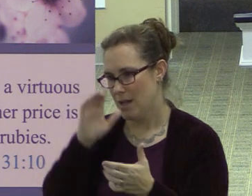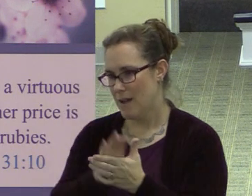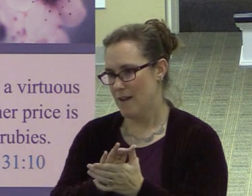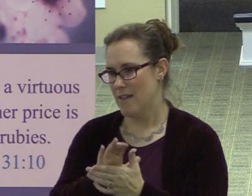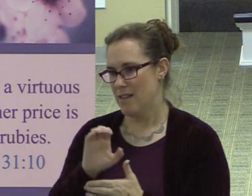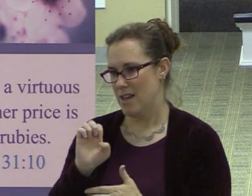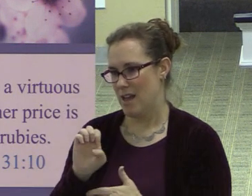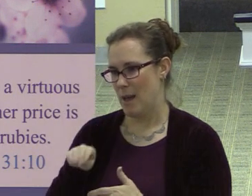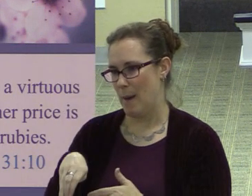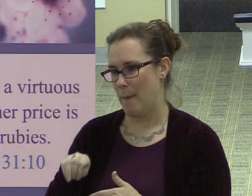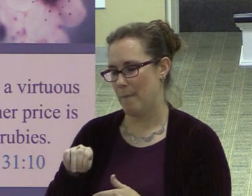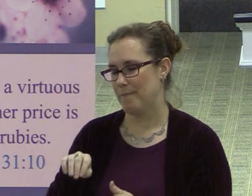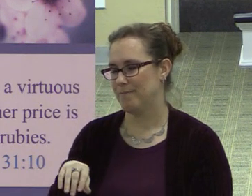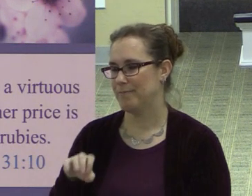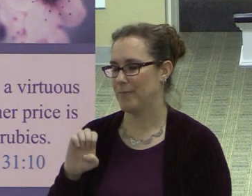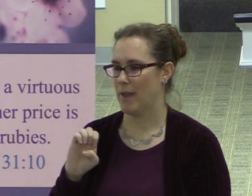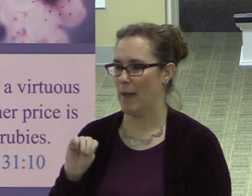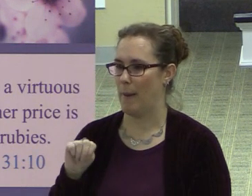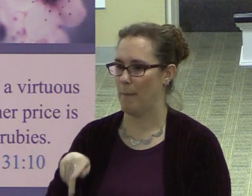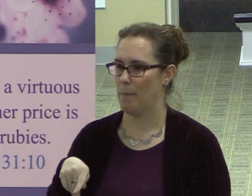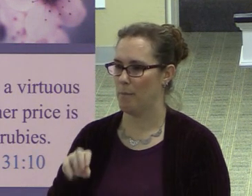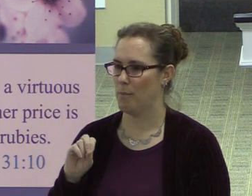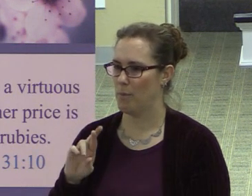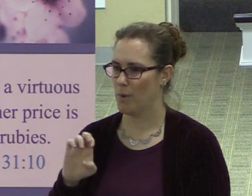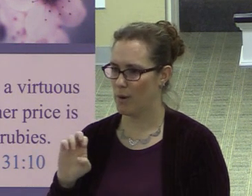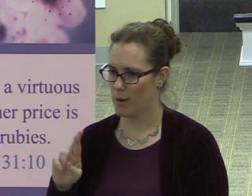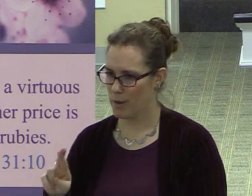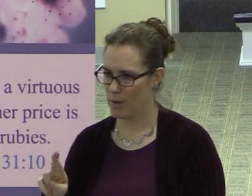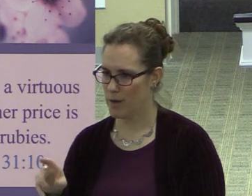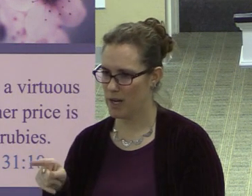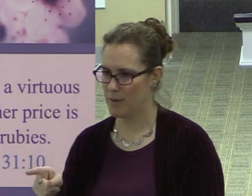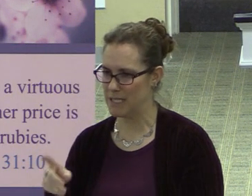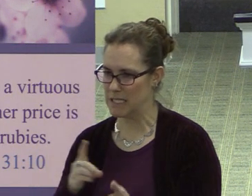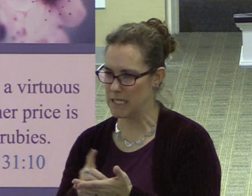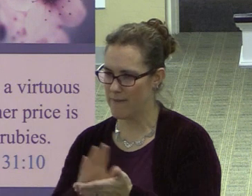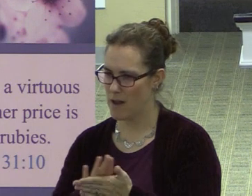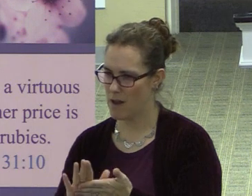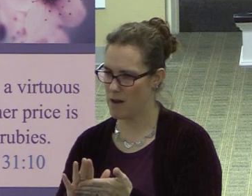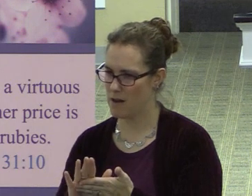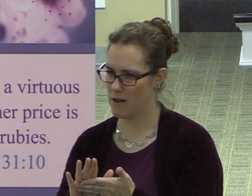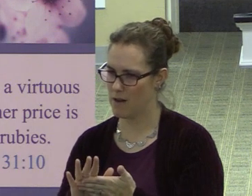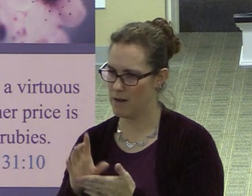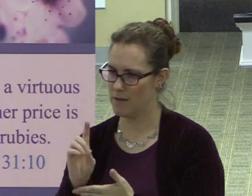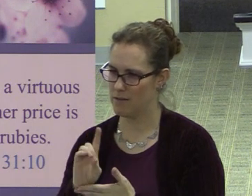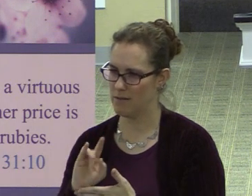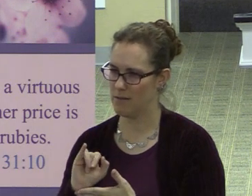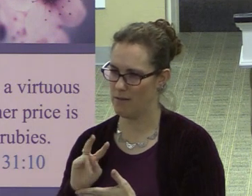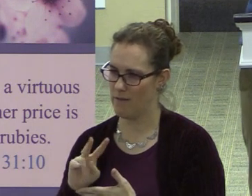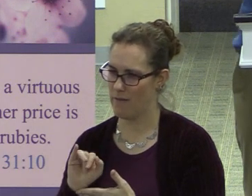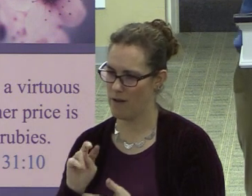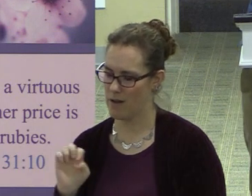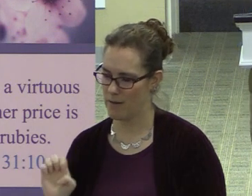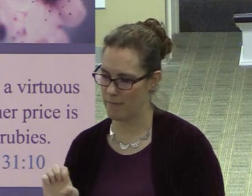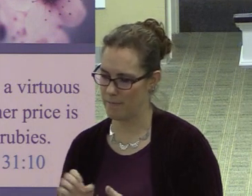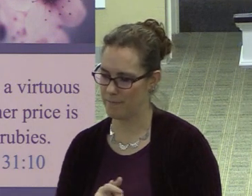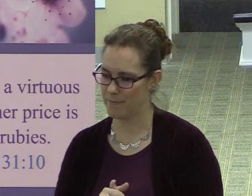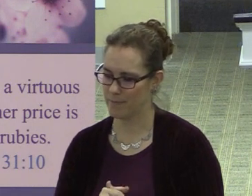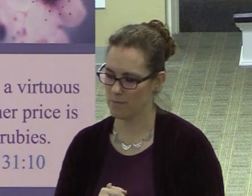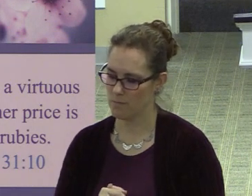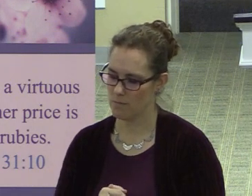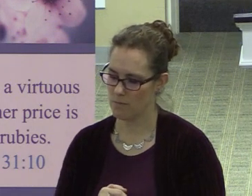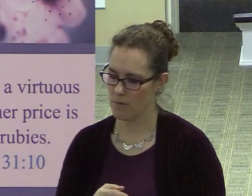was divine. They believed he was divine. That presented major problems. Get this,